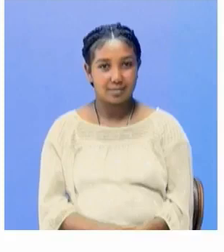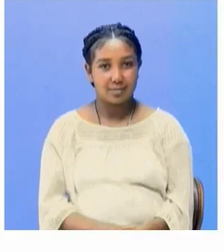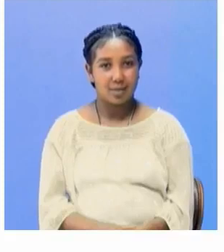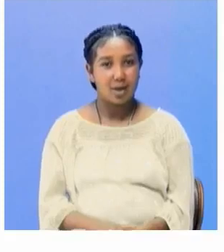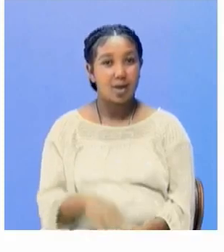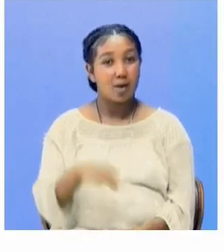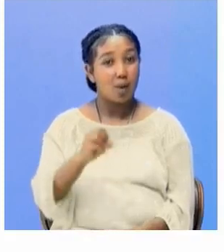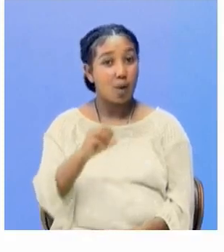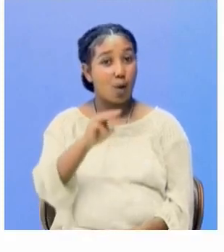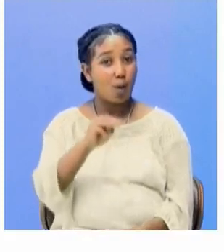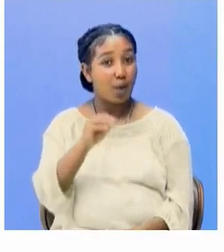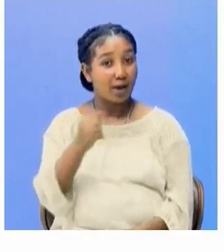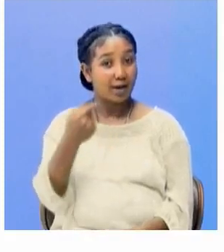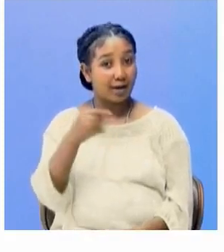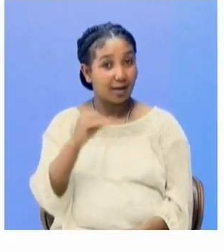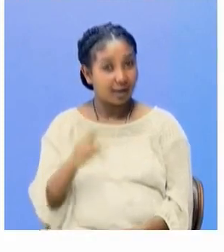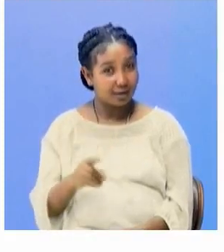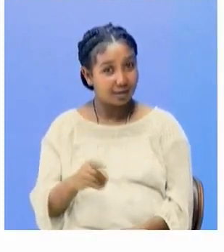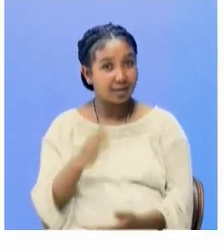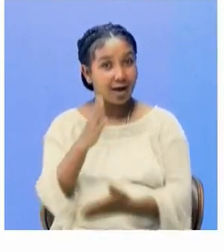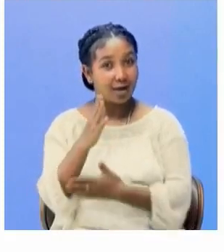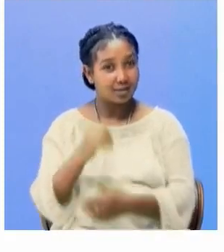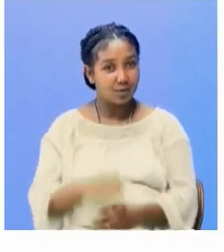Oh my God.